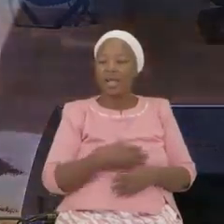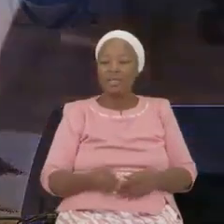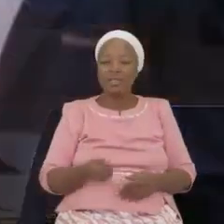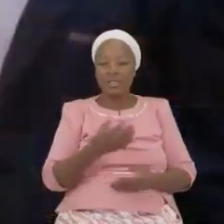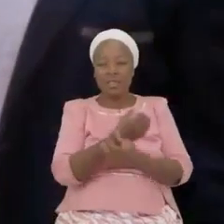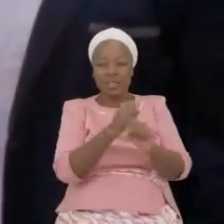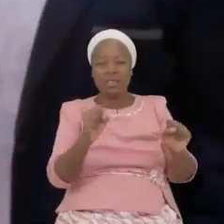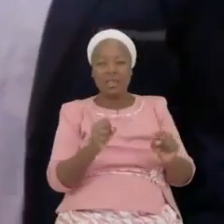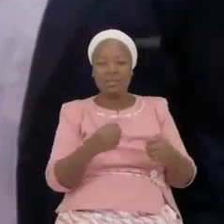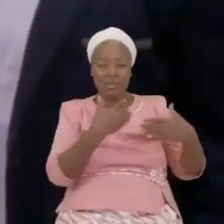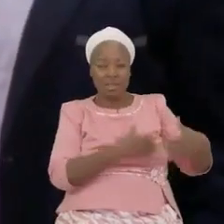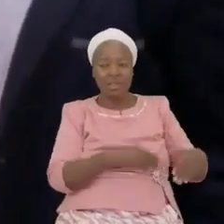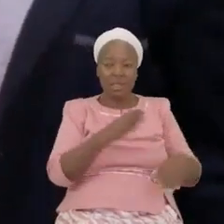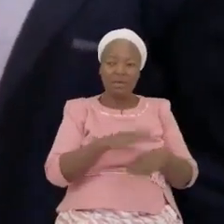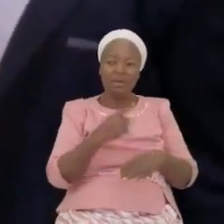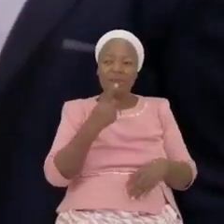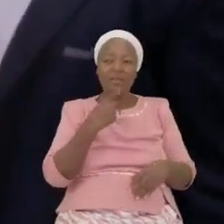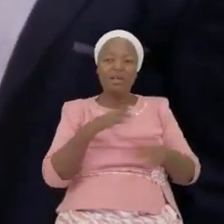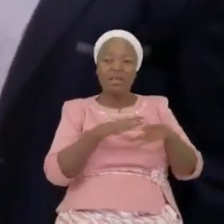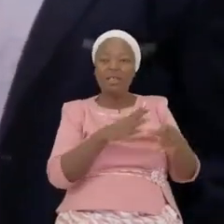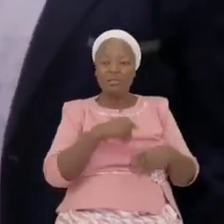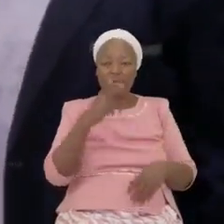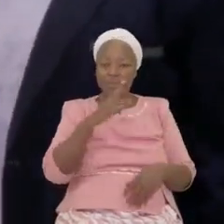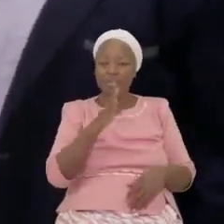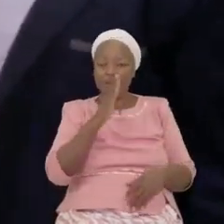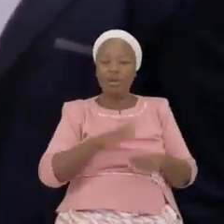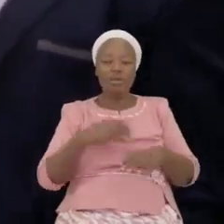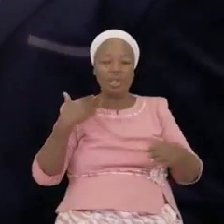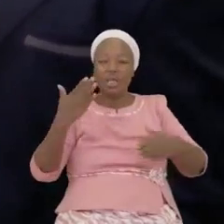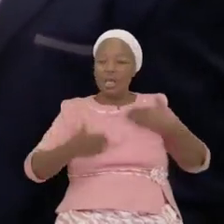Sea. You'll be on the jubilating